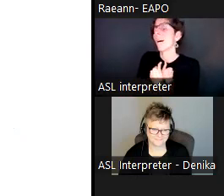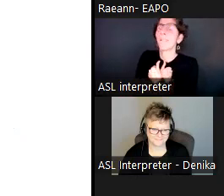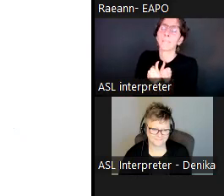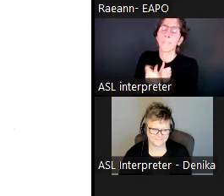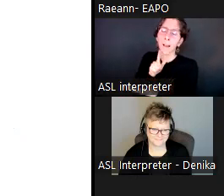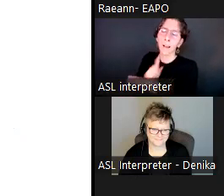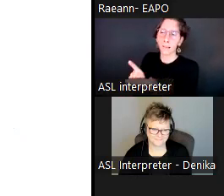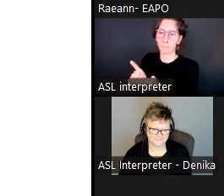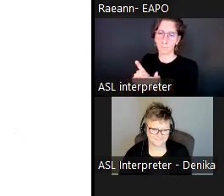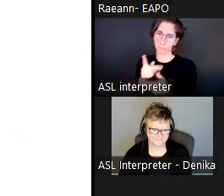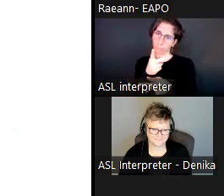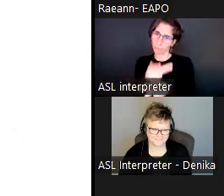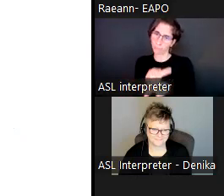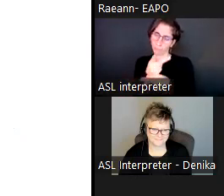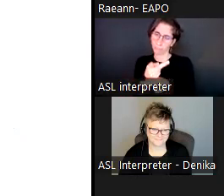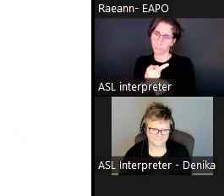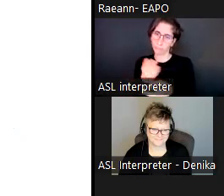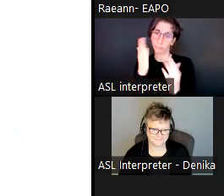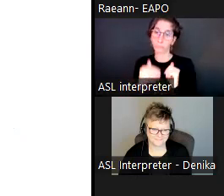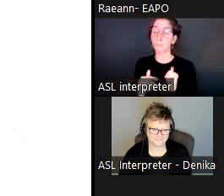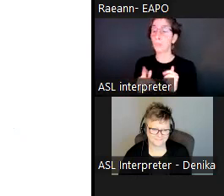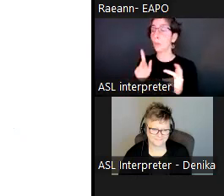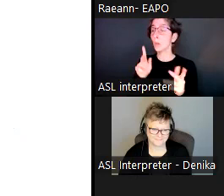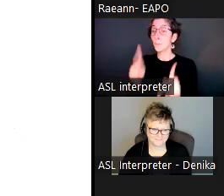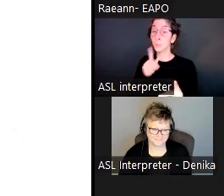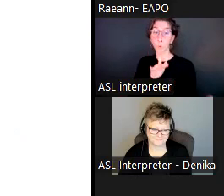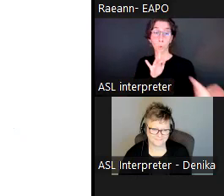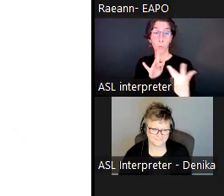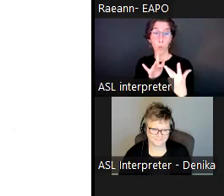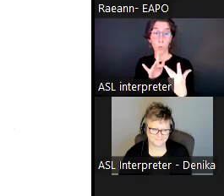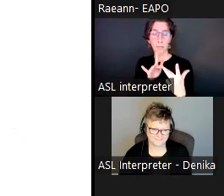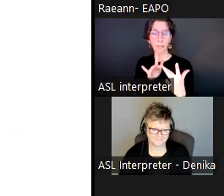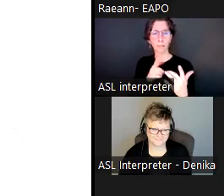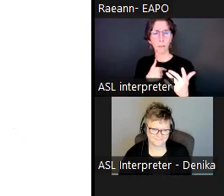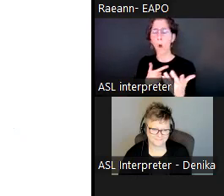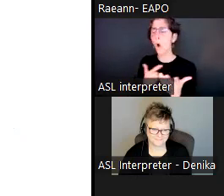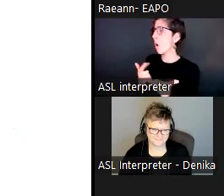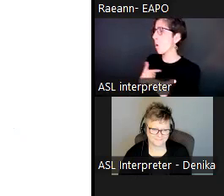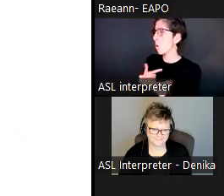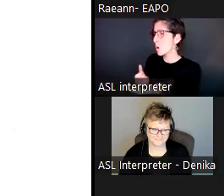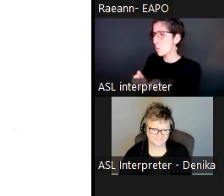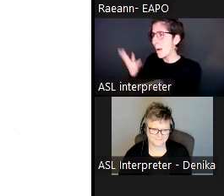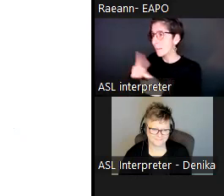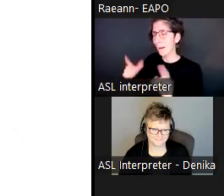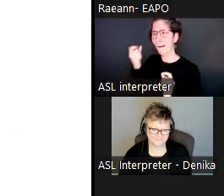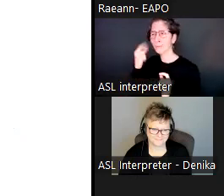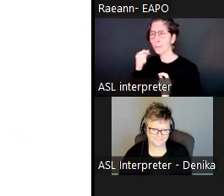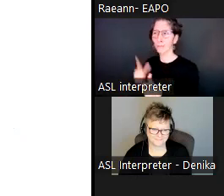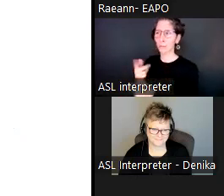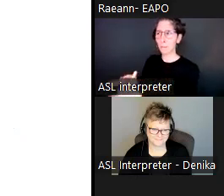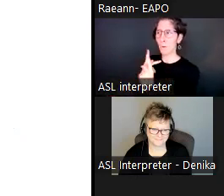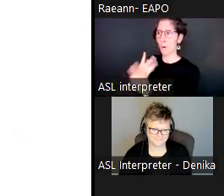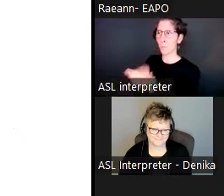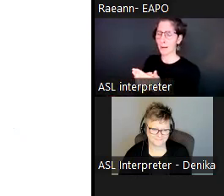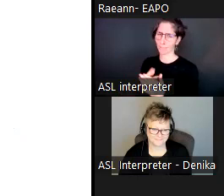Beware of individuals who claim to be wealthy but need to borrow money. Be suspicious of